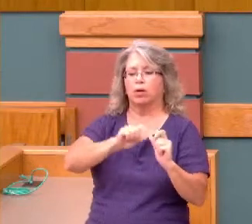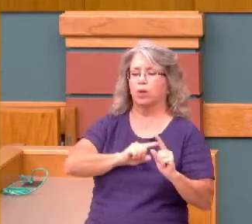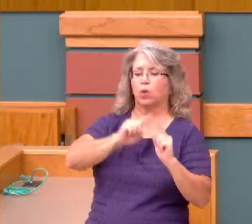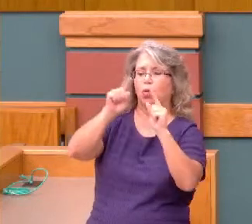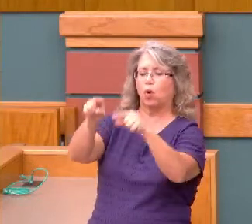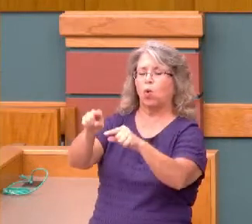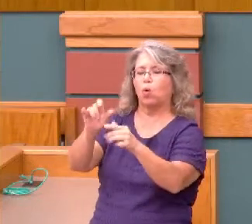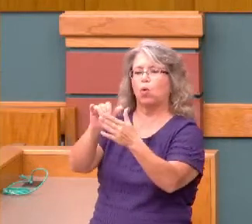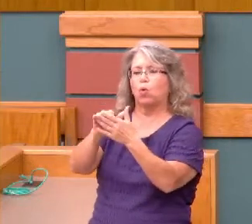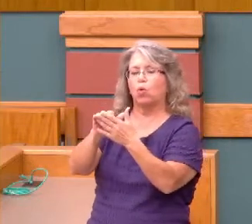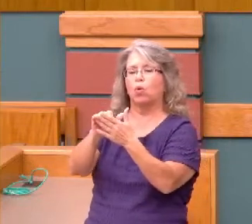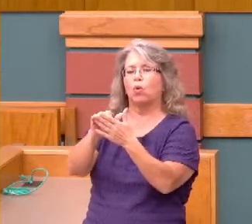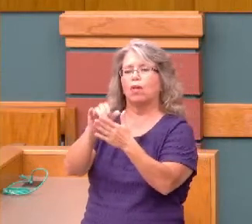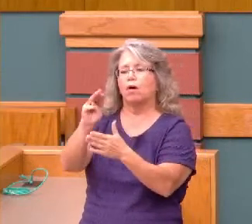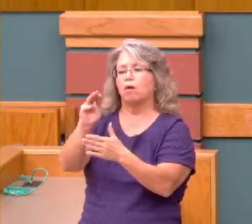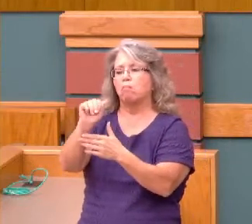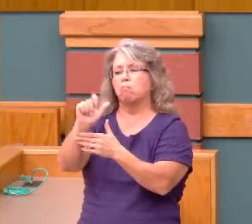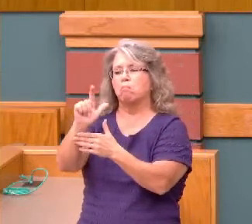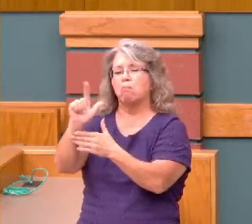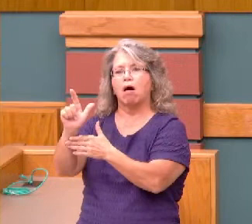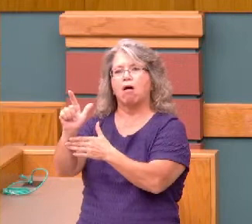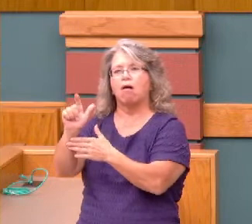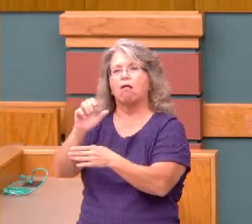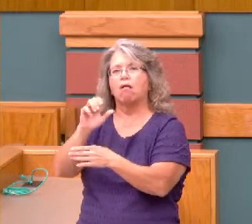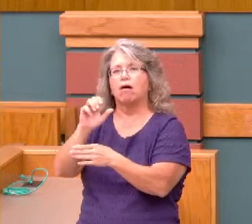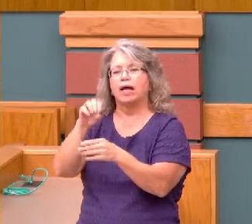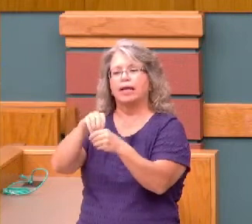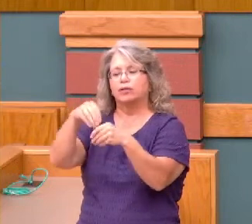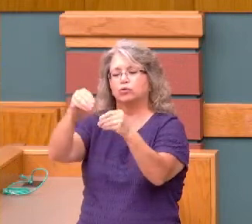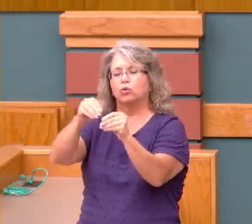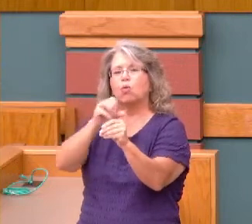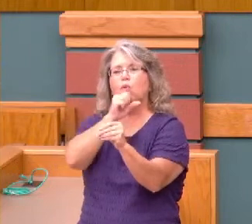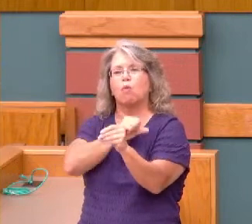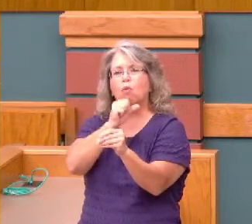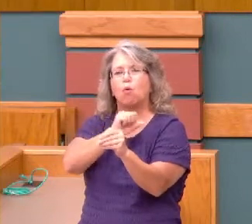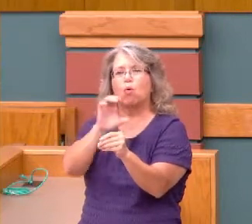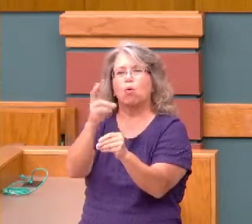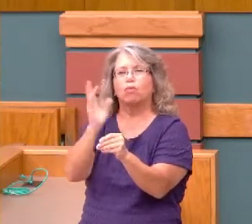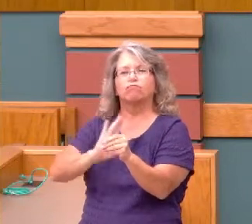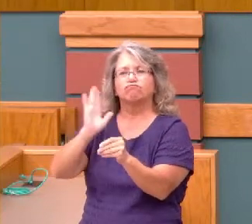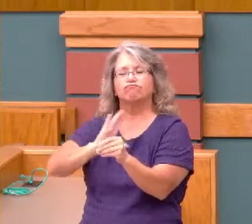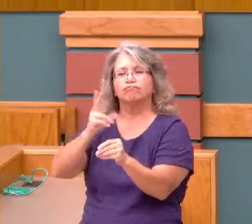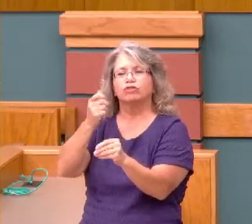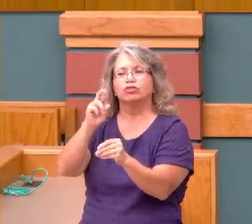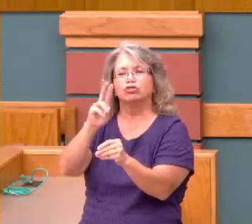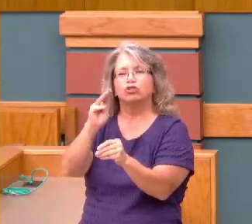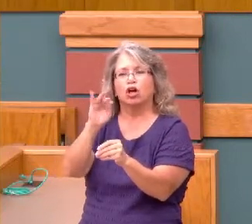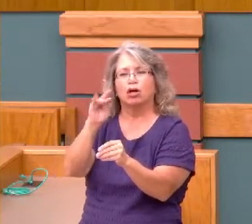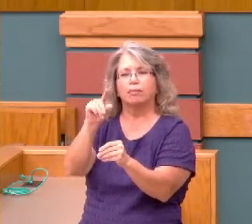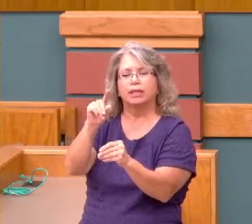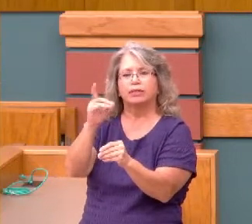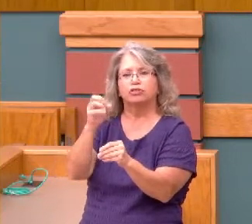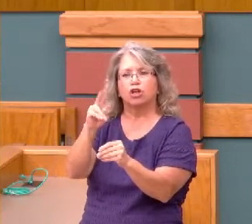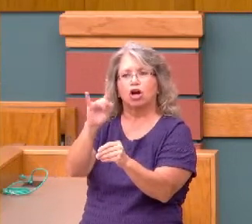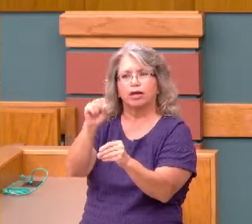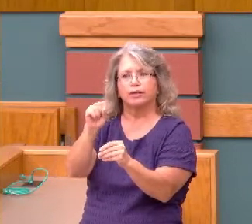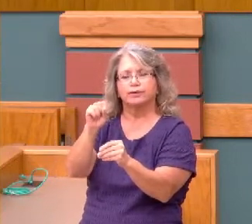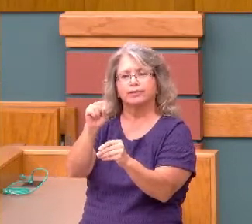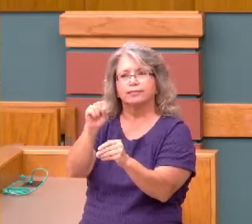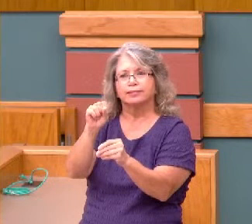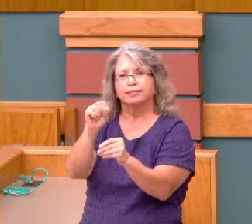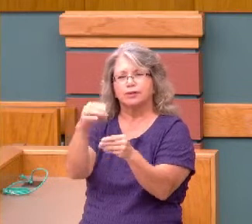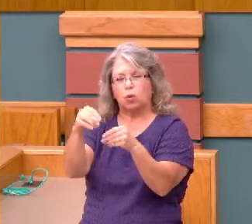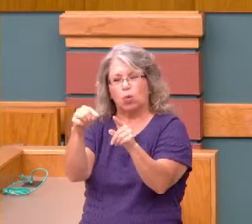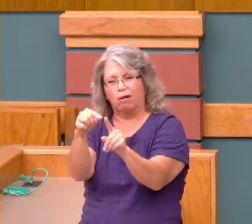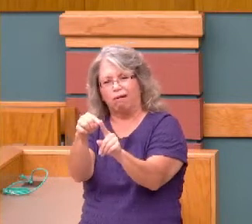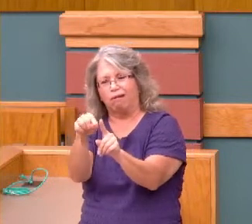location right across from Grimaldi's Pizzeria at La Palmera Mall. The vaccine clinic is open every single day,